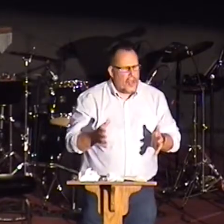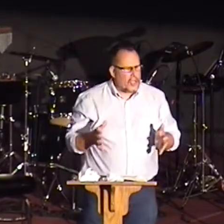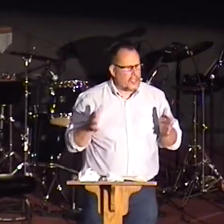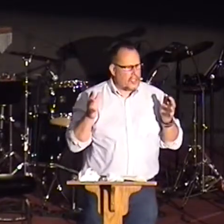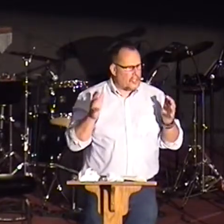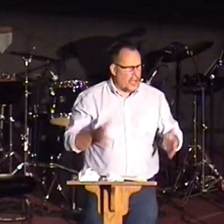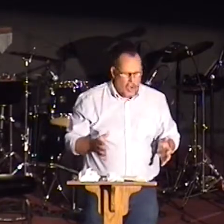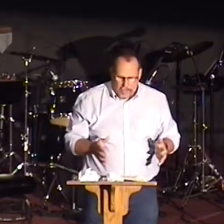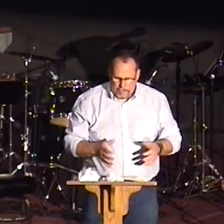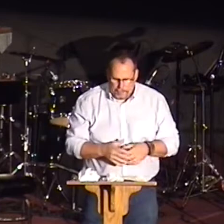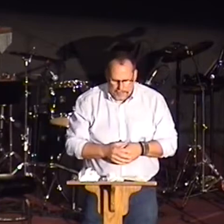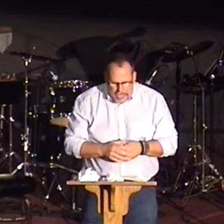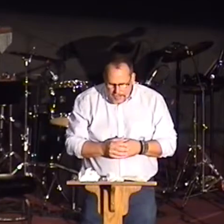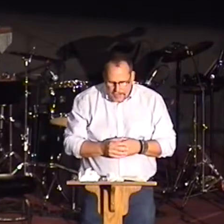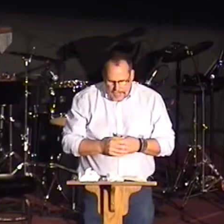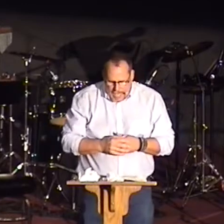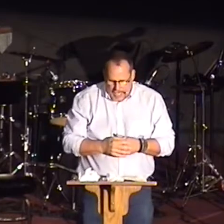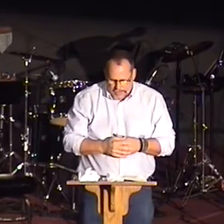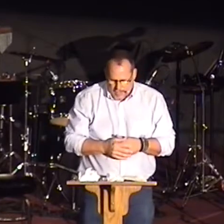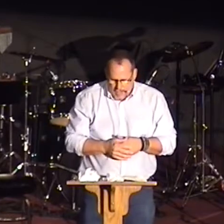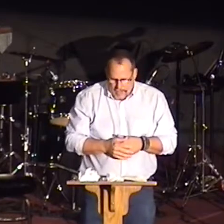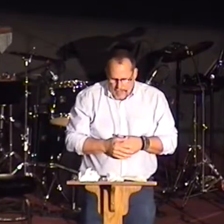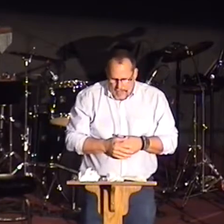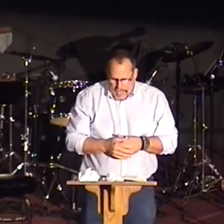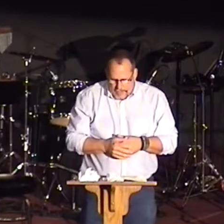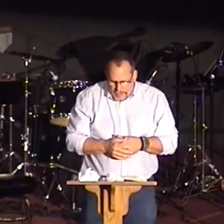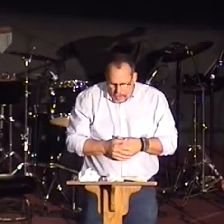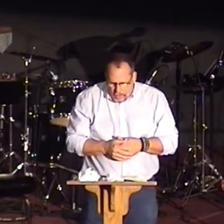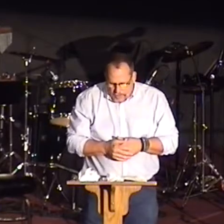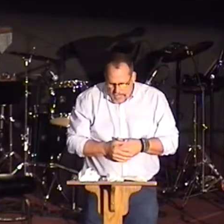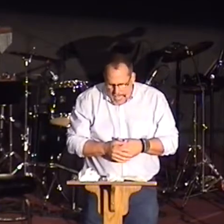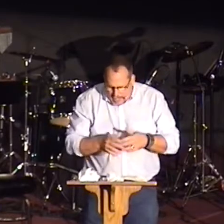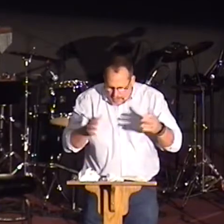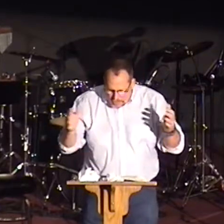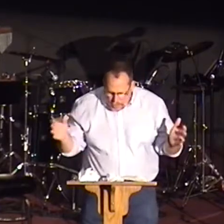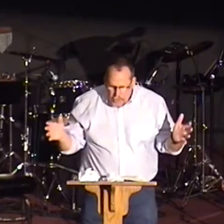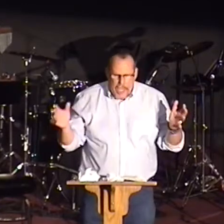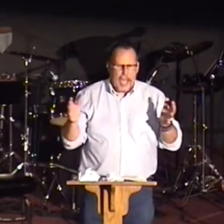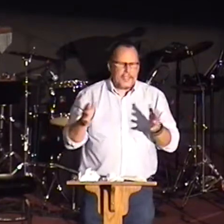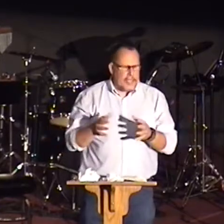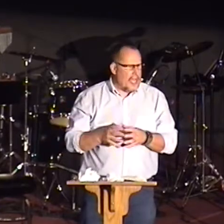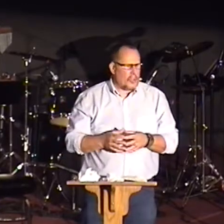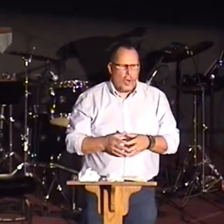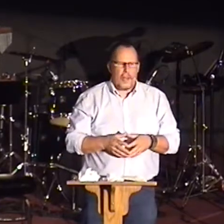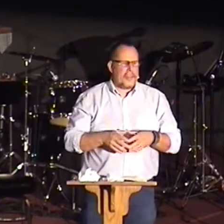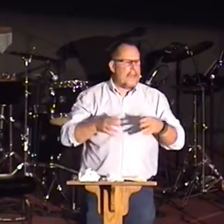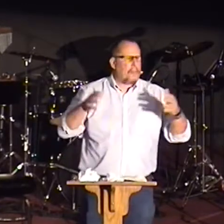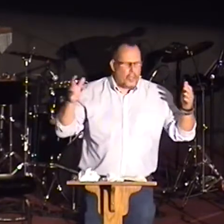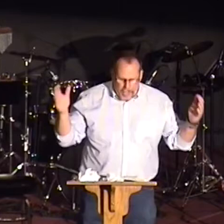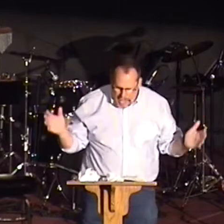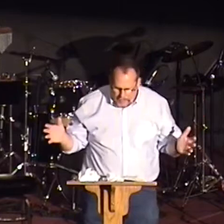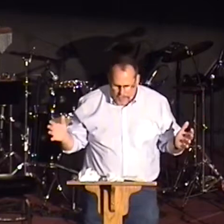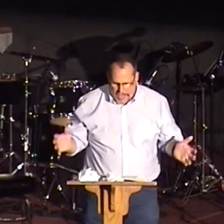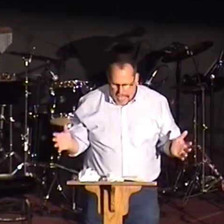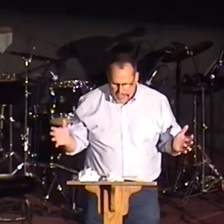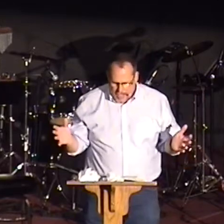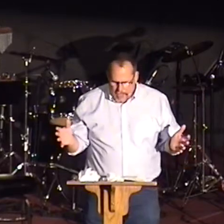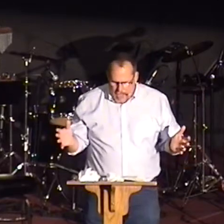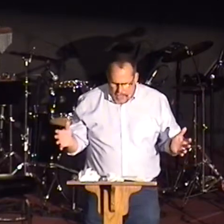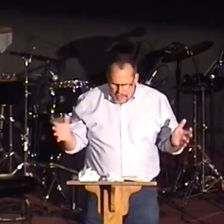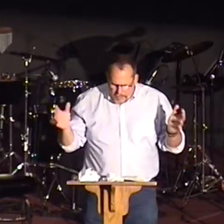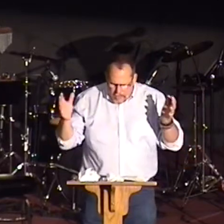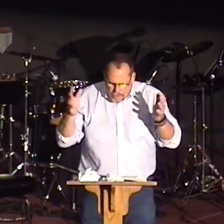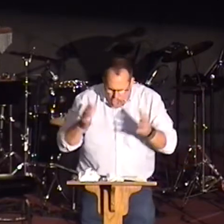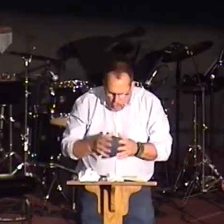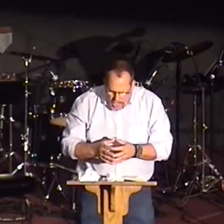a fresh start, but that's not the case. And so they had this new chance, and guess what? They blew it after that.